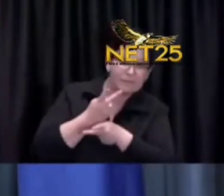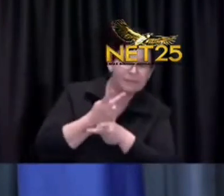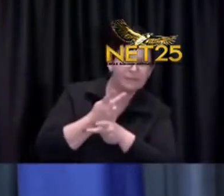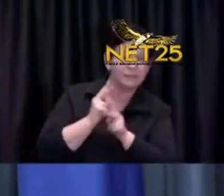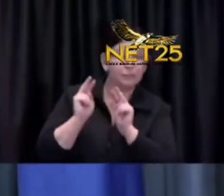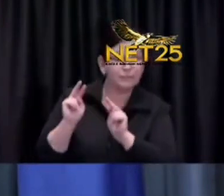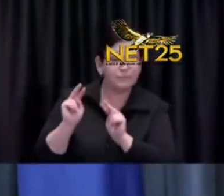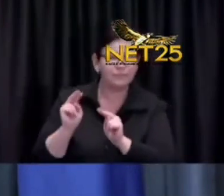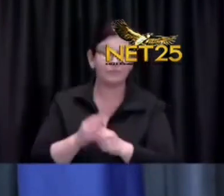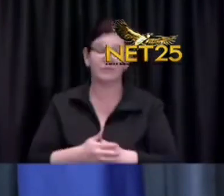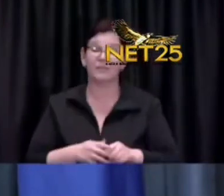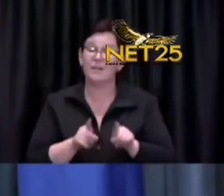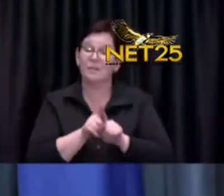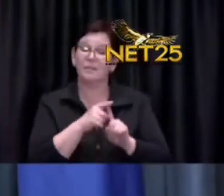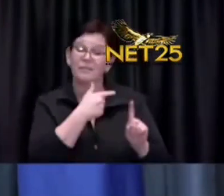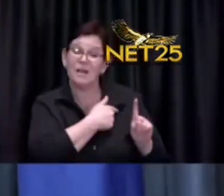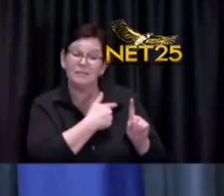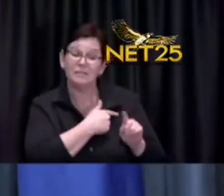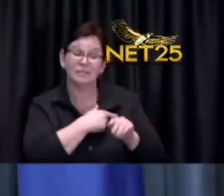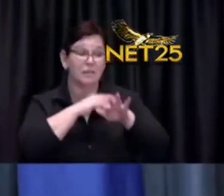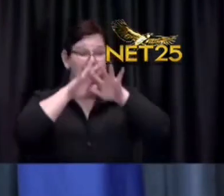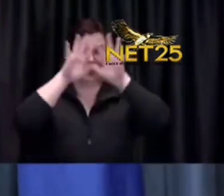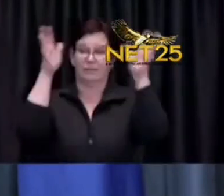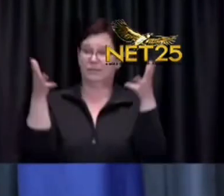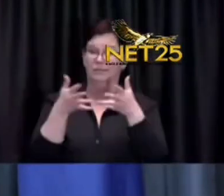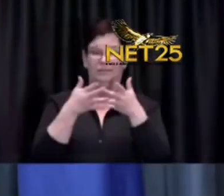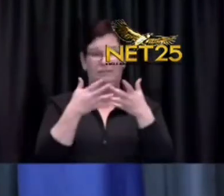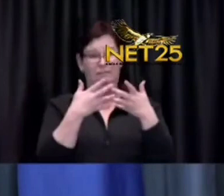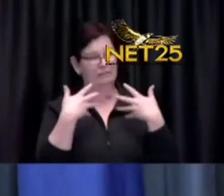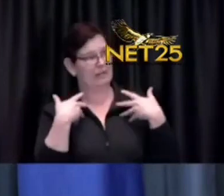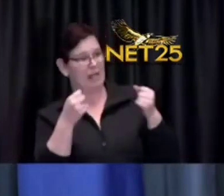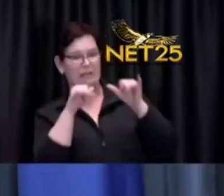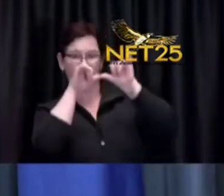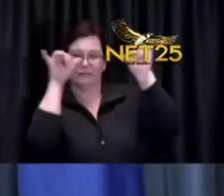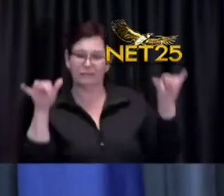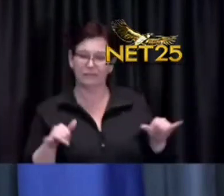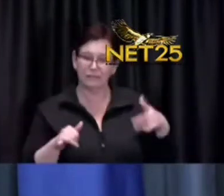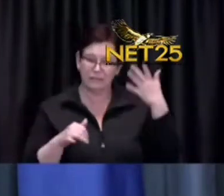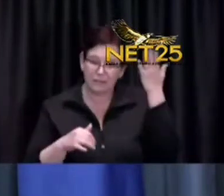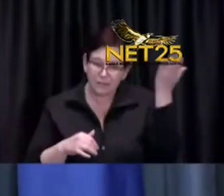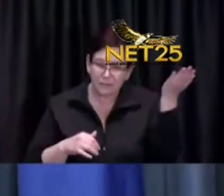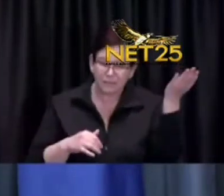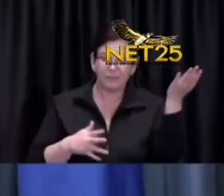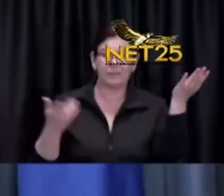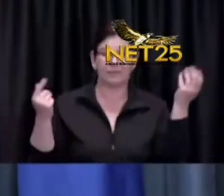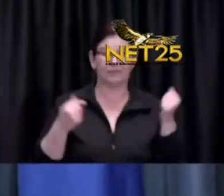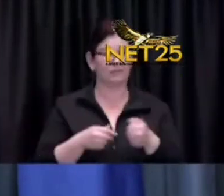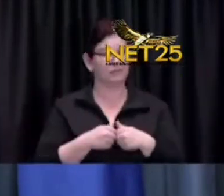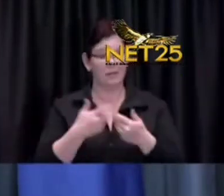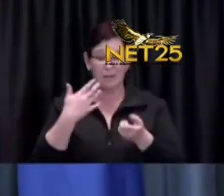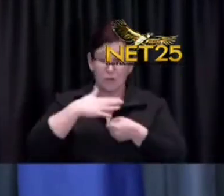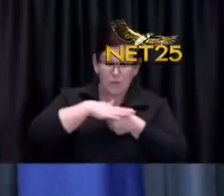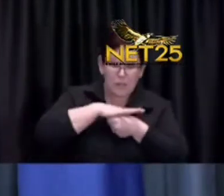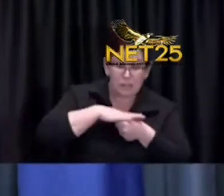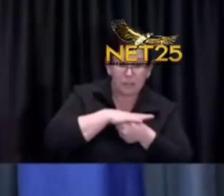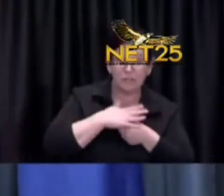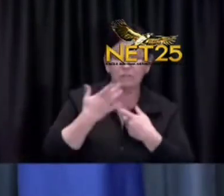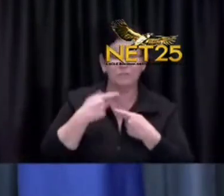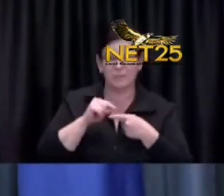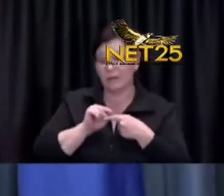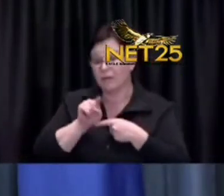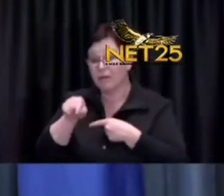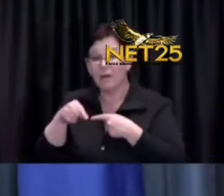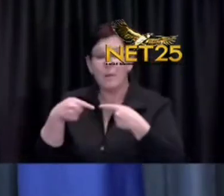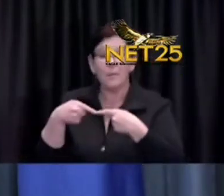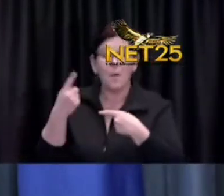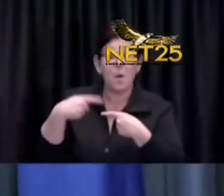care across the board. People often live on the border of one jurisdiction and the next, and sometimes the closest